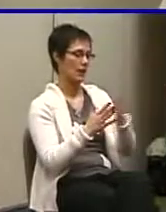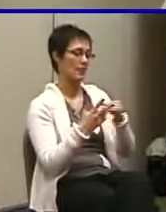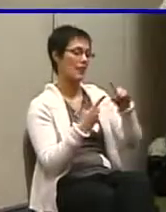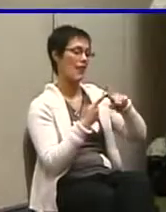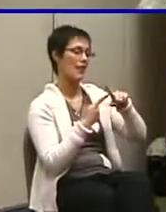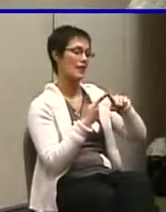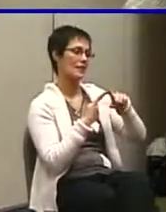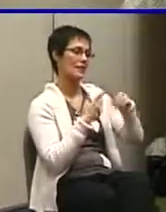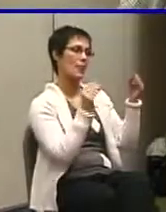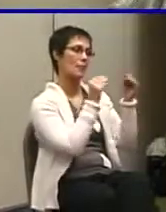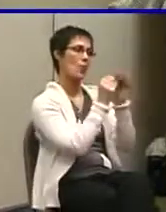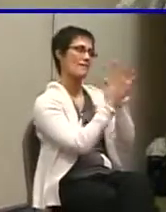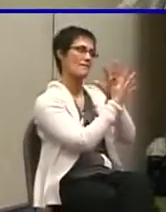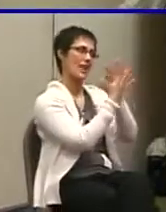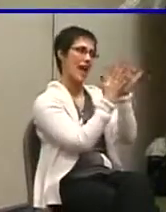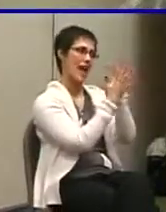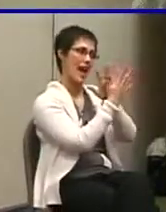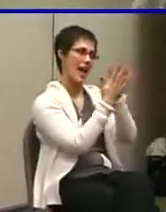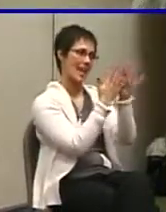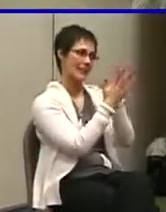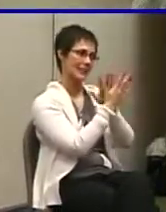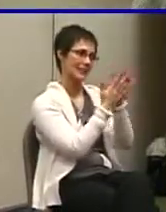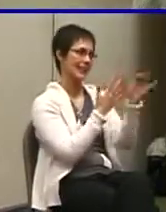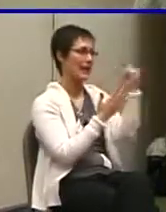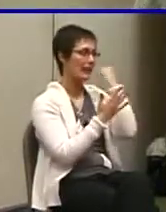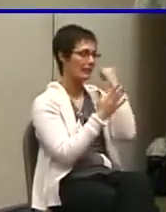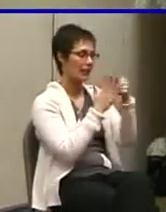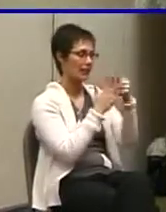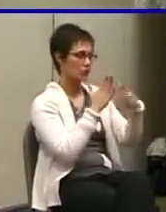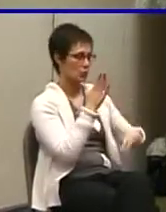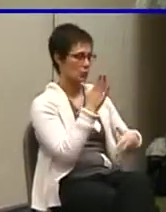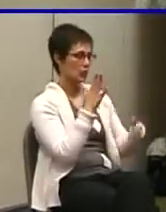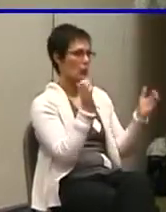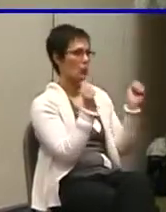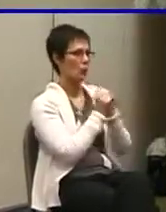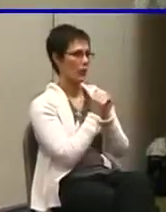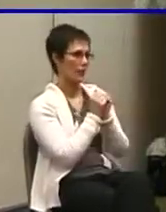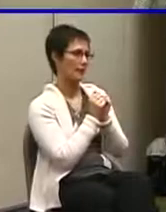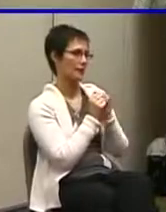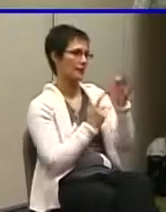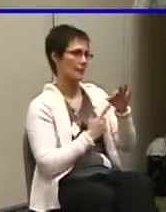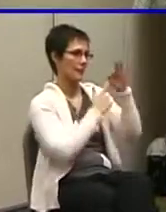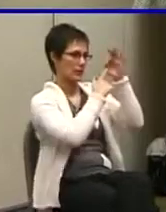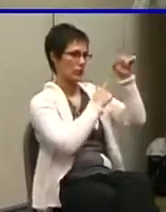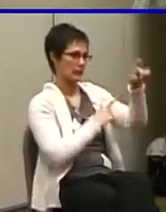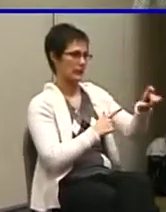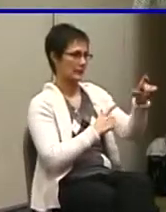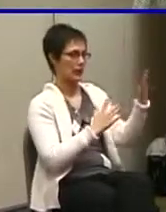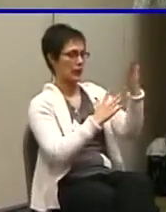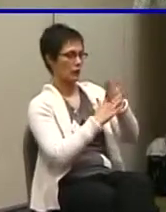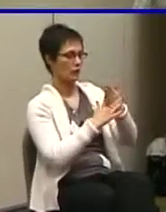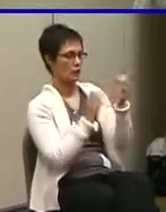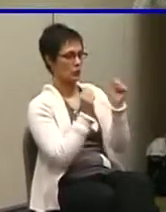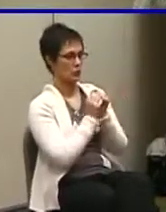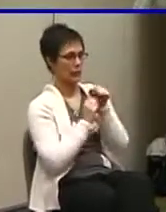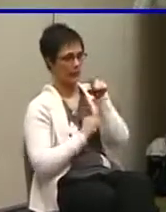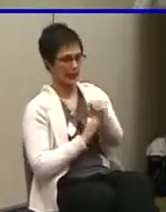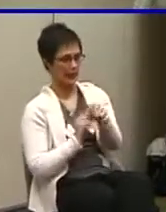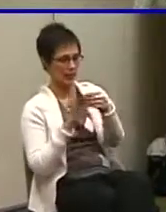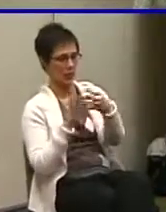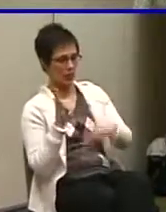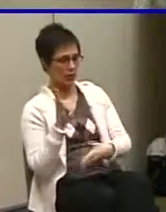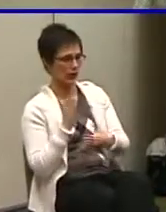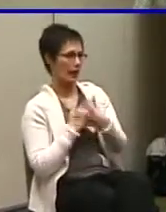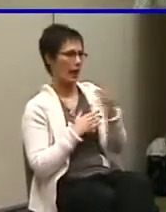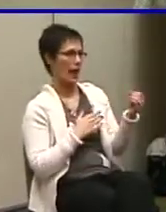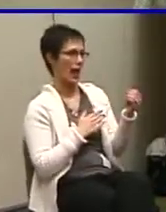the more vague one, talks about if a student with special needs behavior interferes with his learning or the learning of others, he is supposed to have a